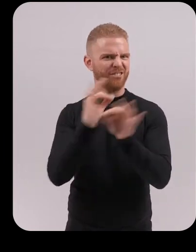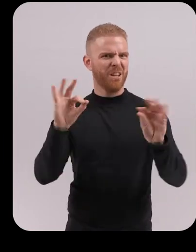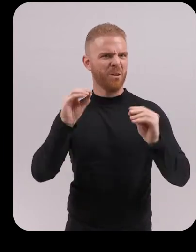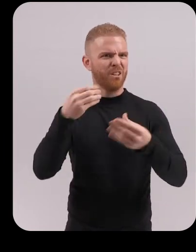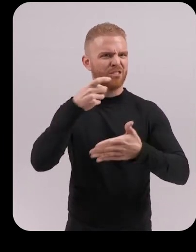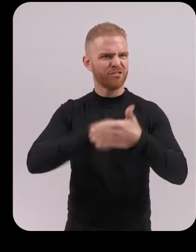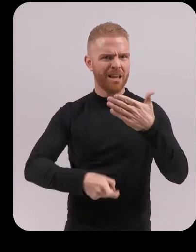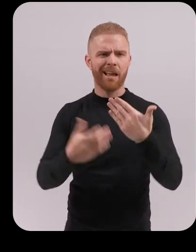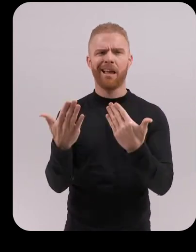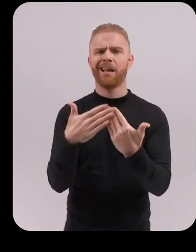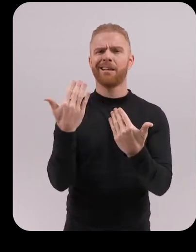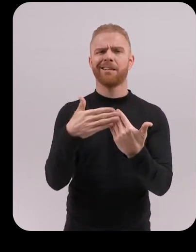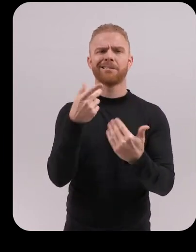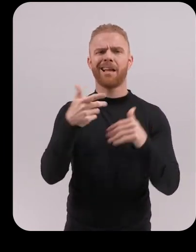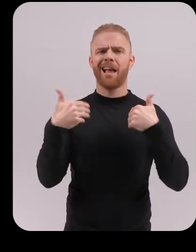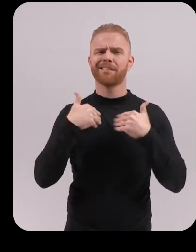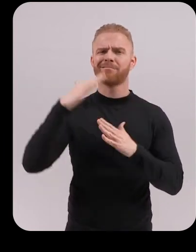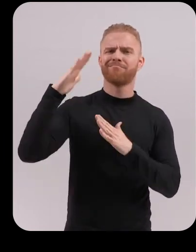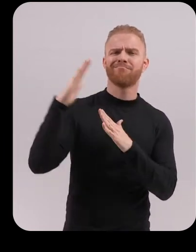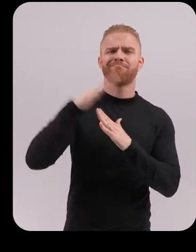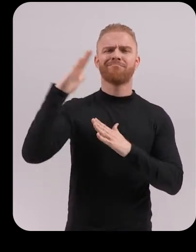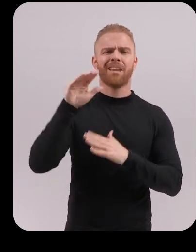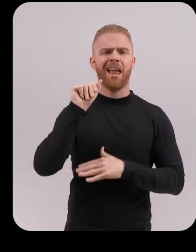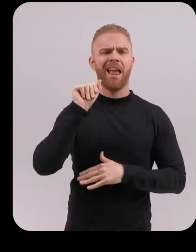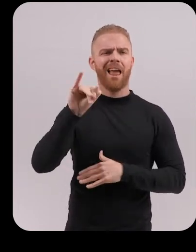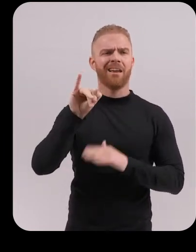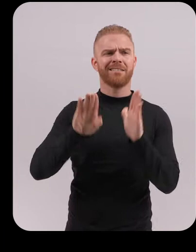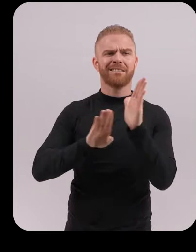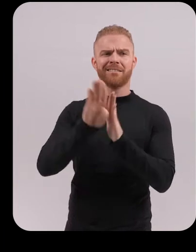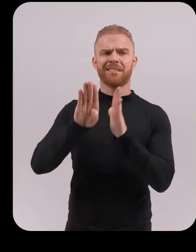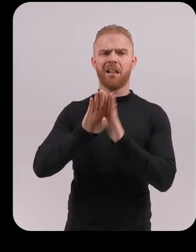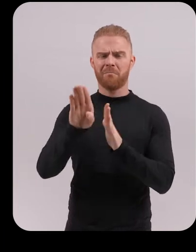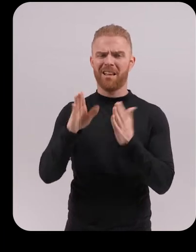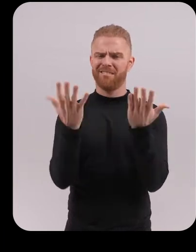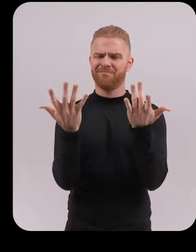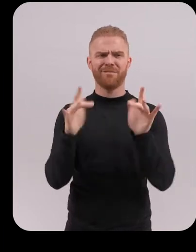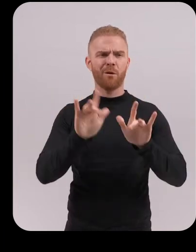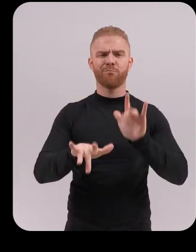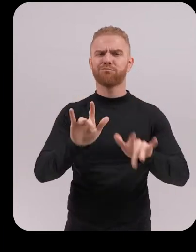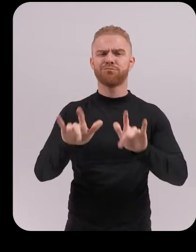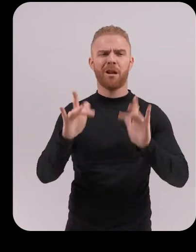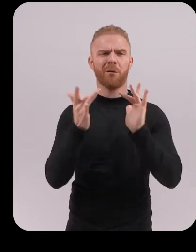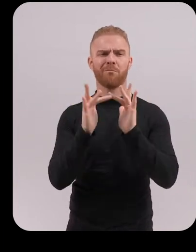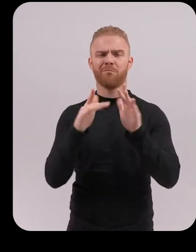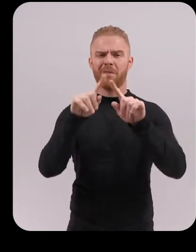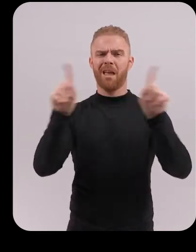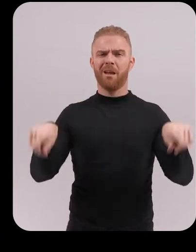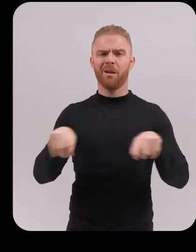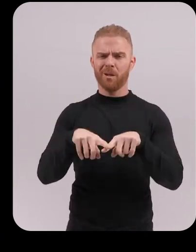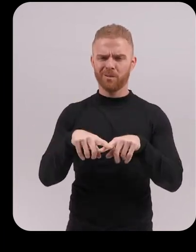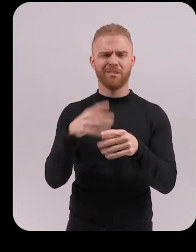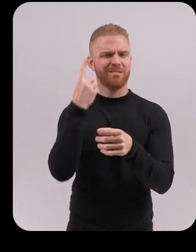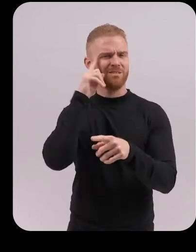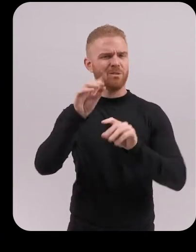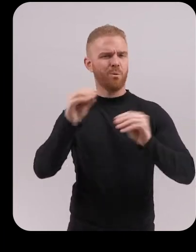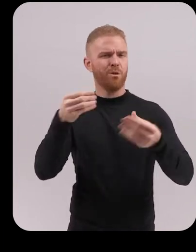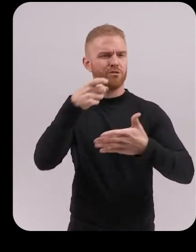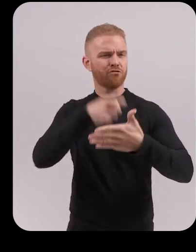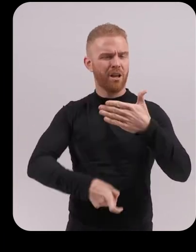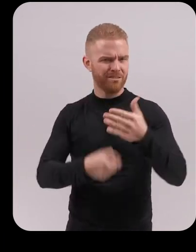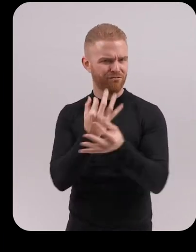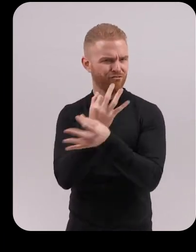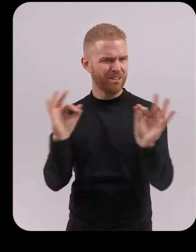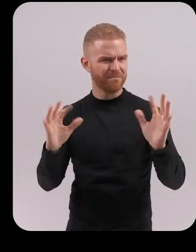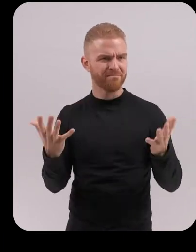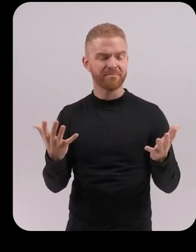It does make it really easy for you to have best-of-breed AI development at your fingertips in the browser for free. And